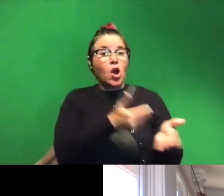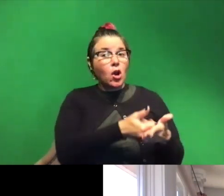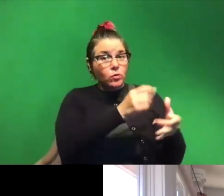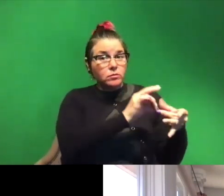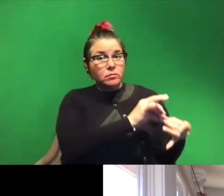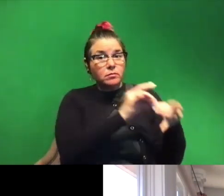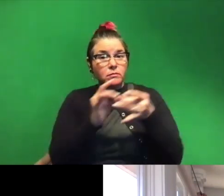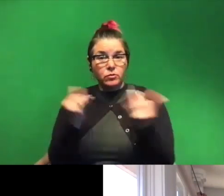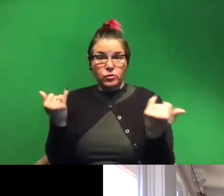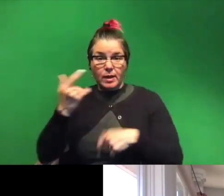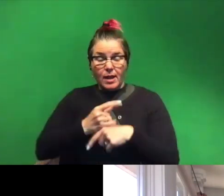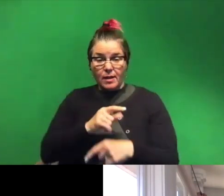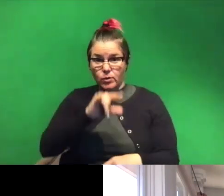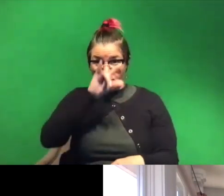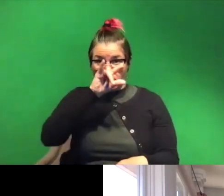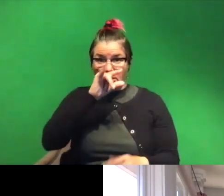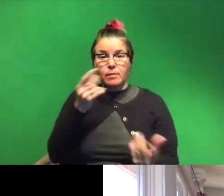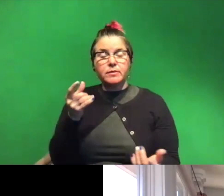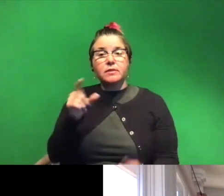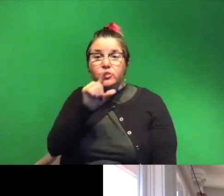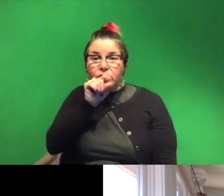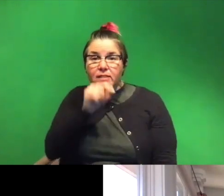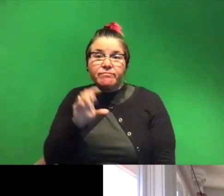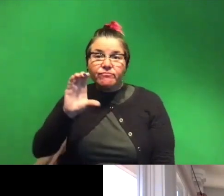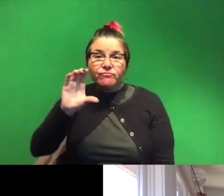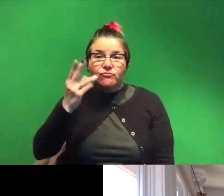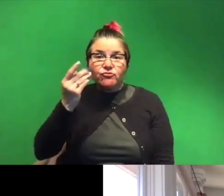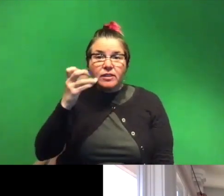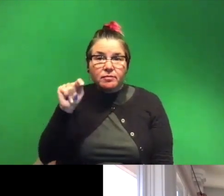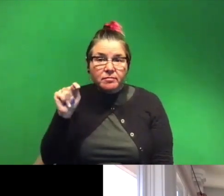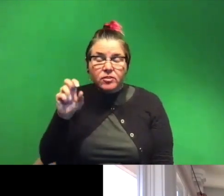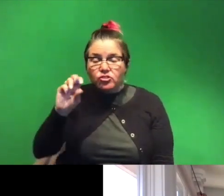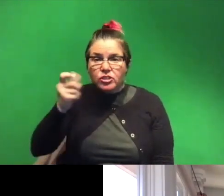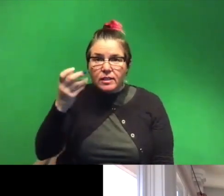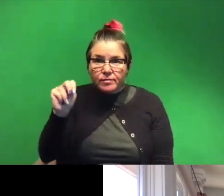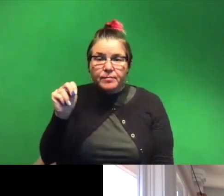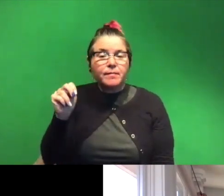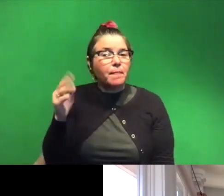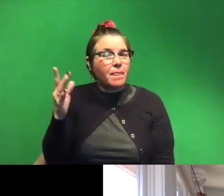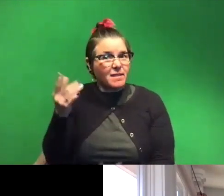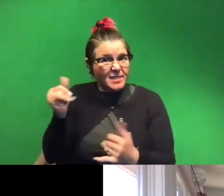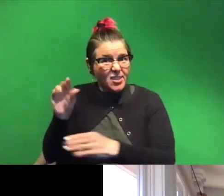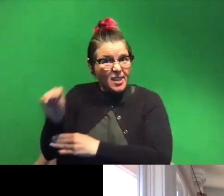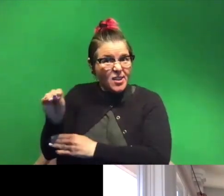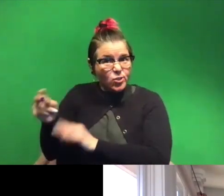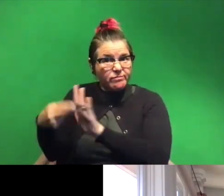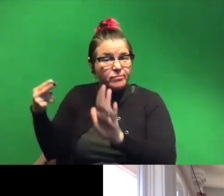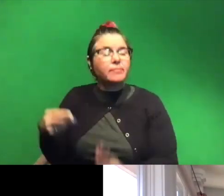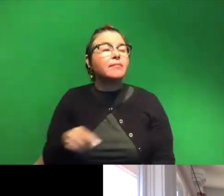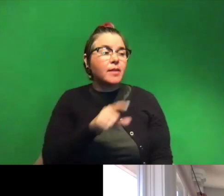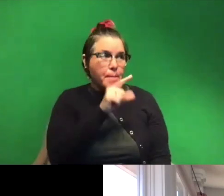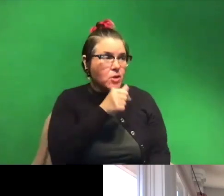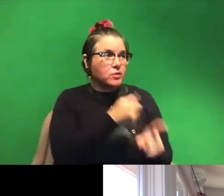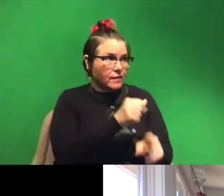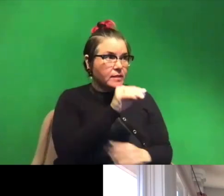have today to a Triceratops is a chicken, just because they're dinosaurs. Yeah. Birds are dinosaurs. So